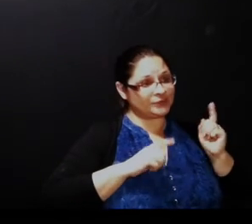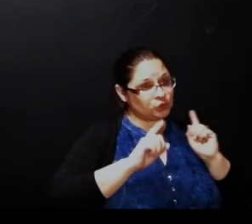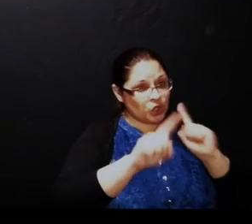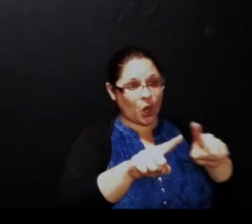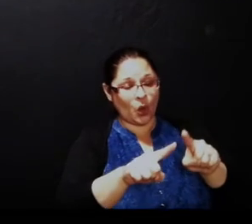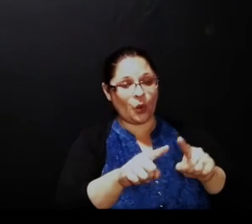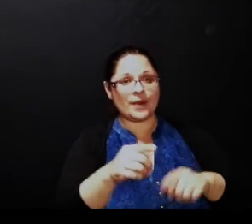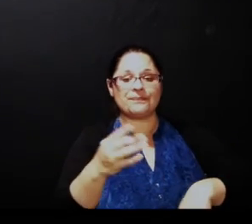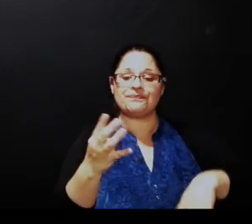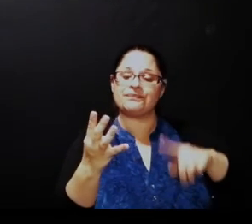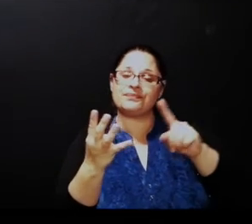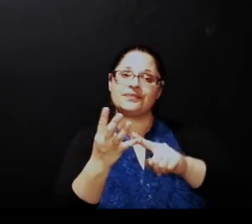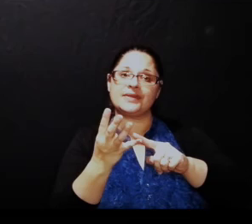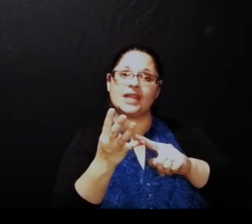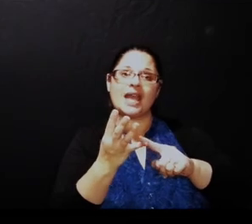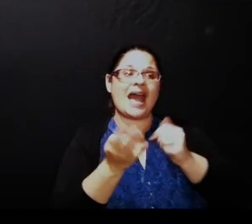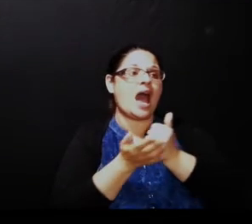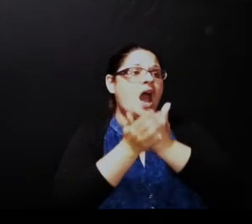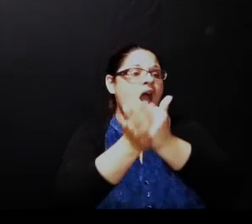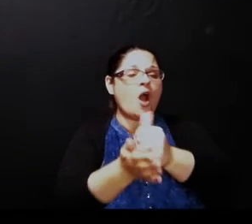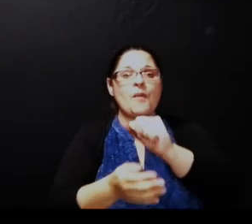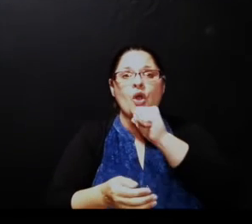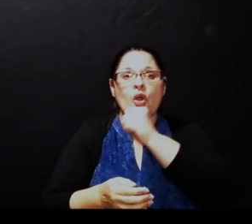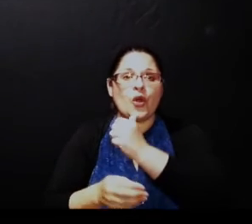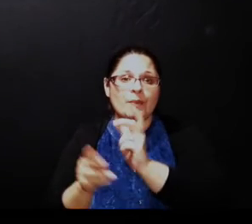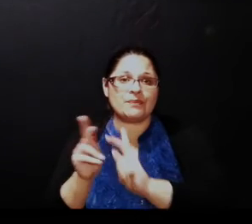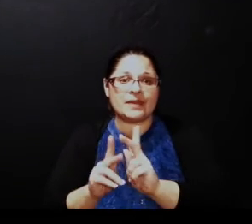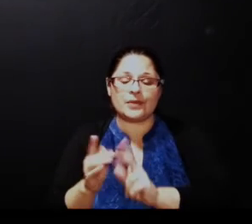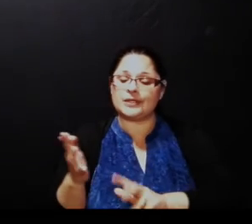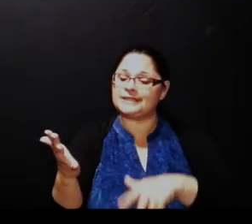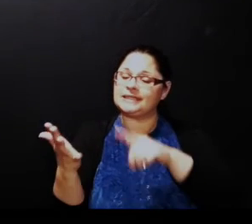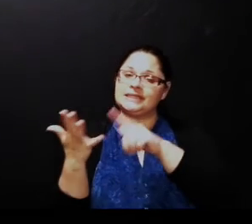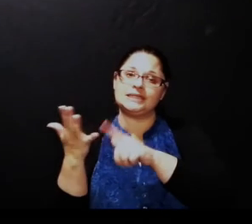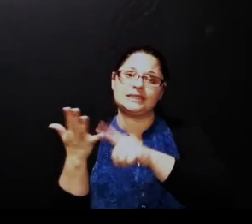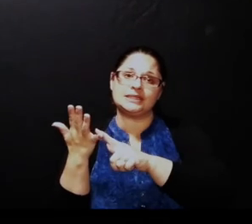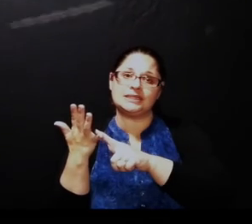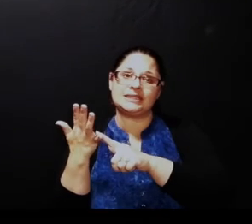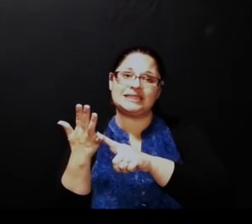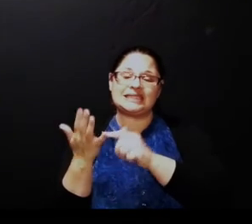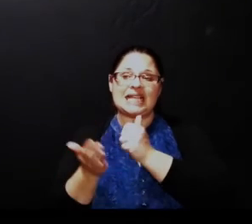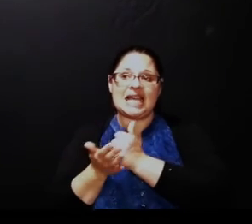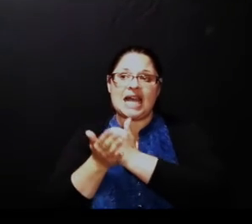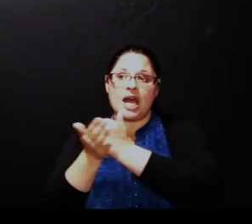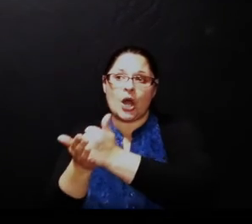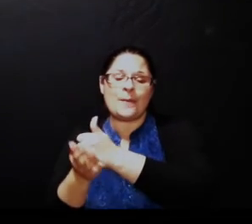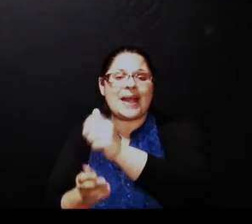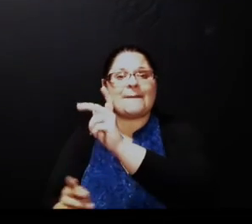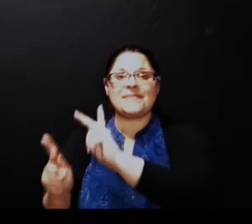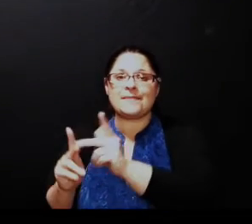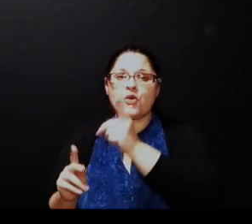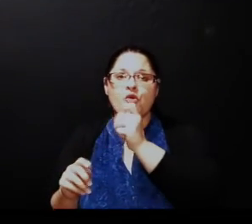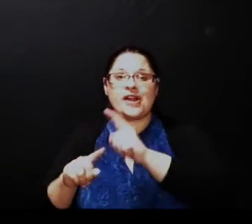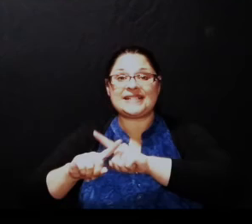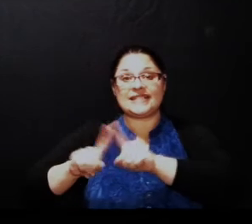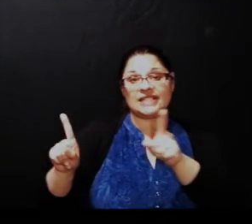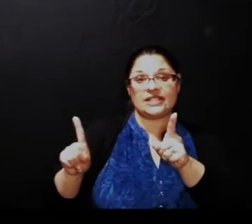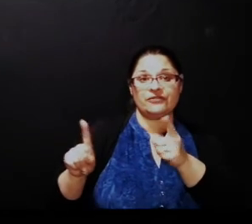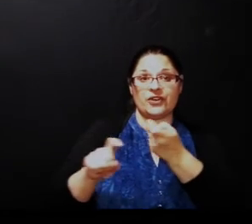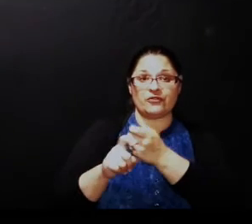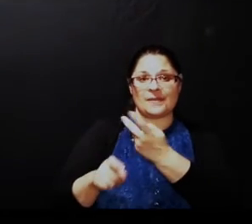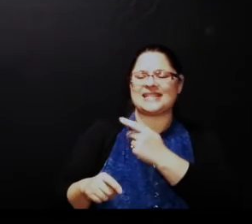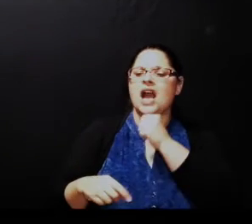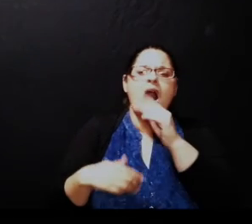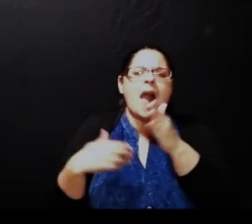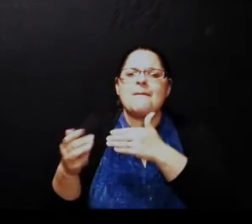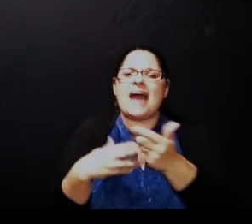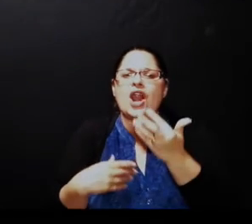the hurting. We're to reach those who are different from us. It doesn't matter what color they are. It doesn't matter what social standing they have. Jesus